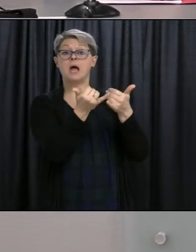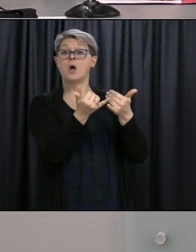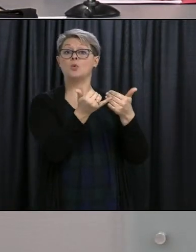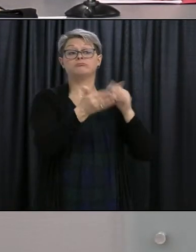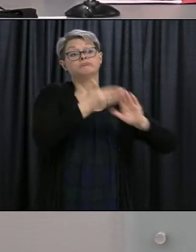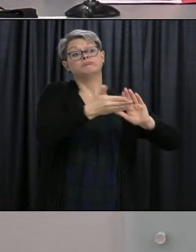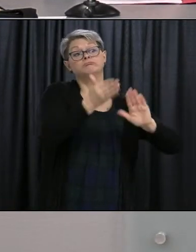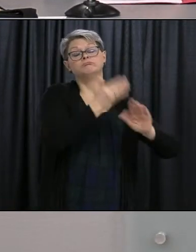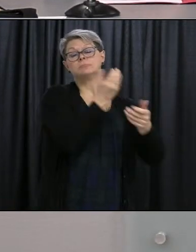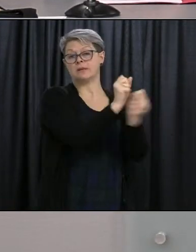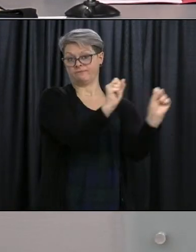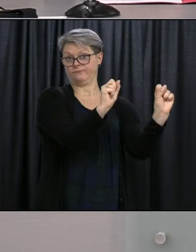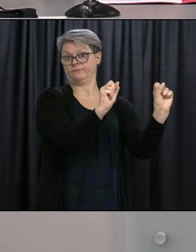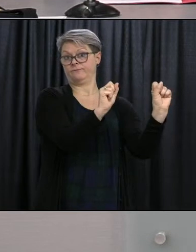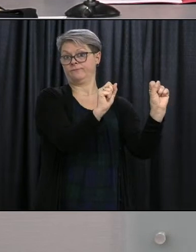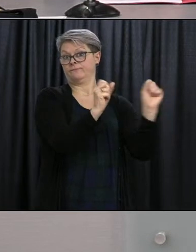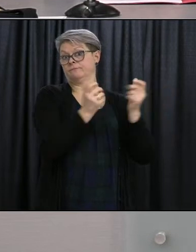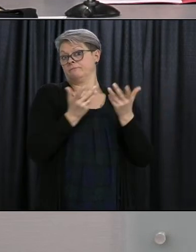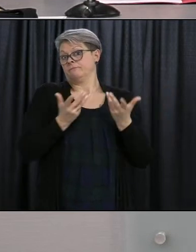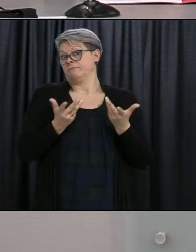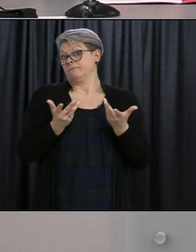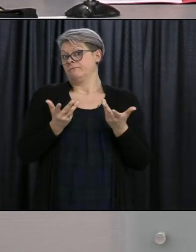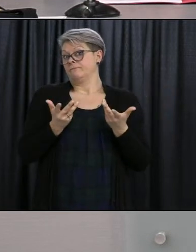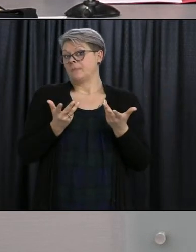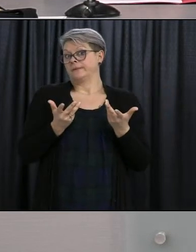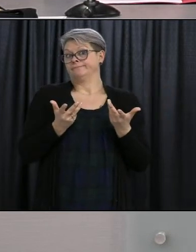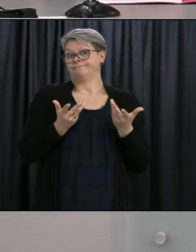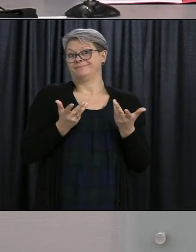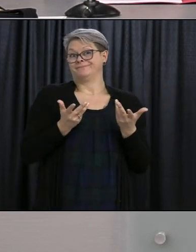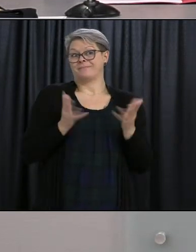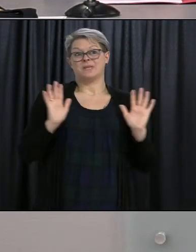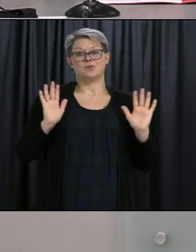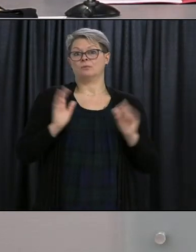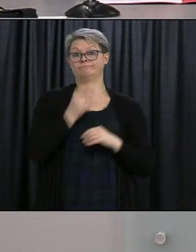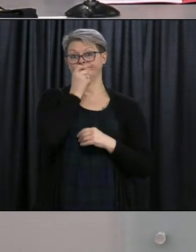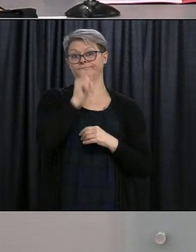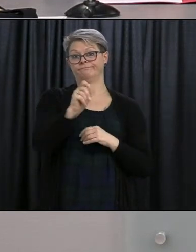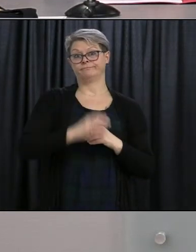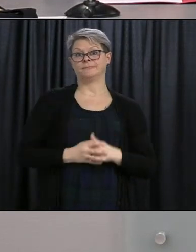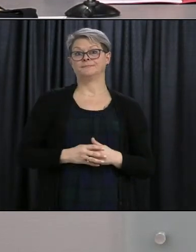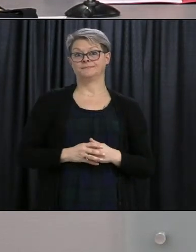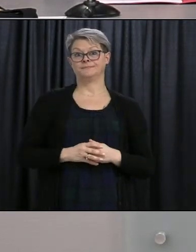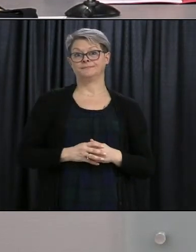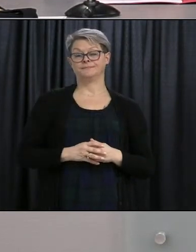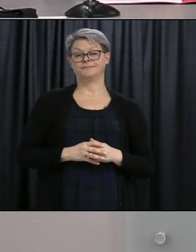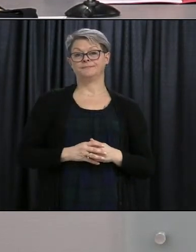and I'm not sure what else there is to say there.